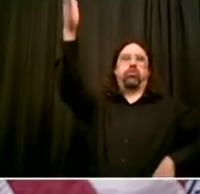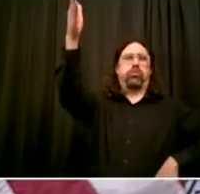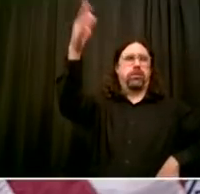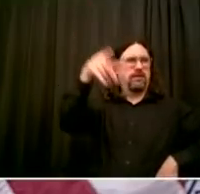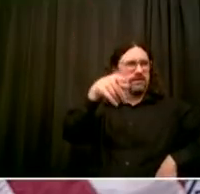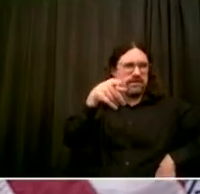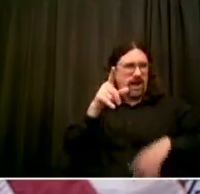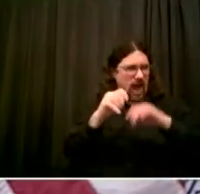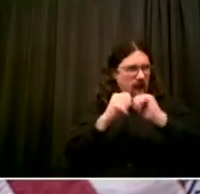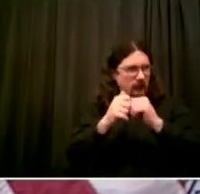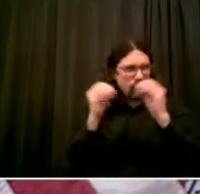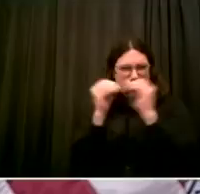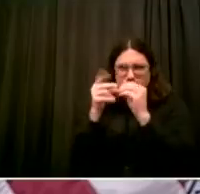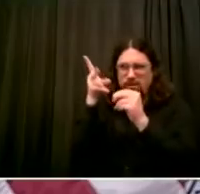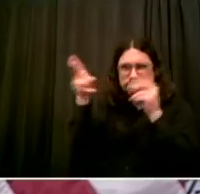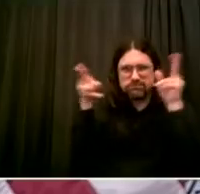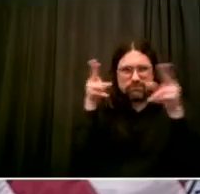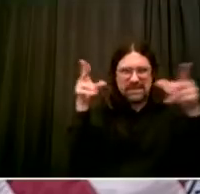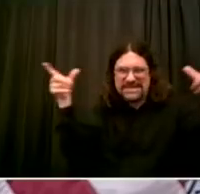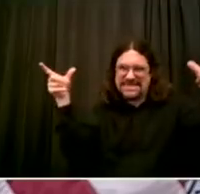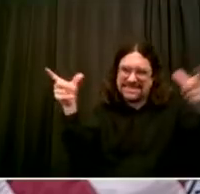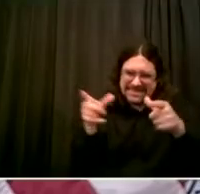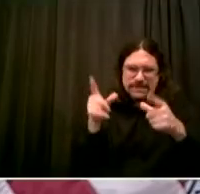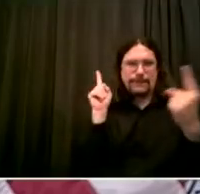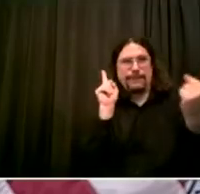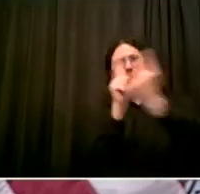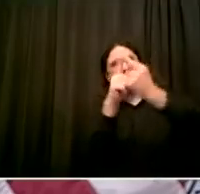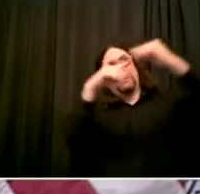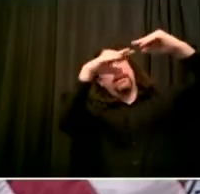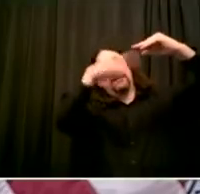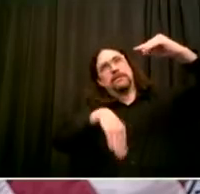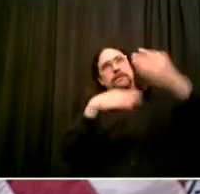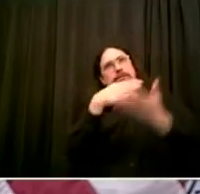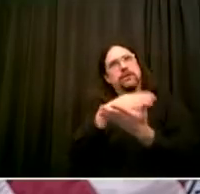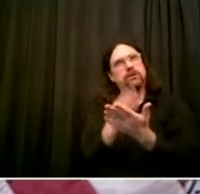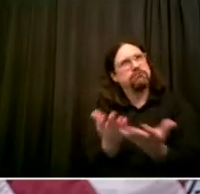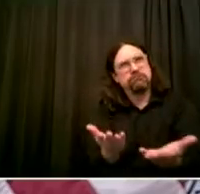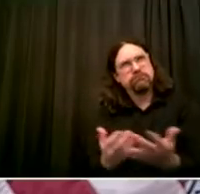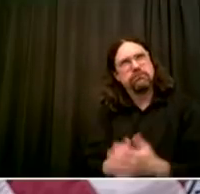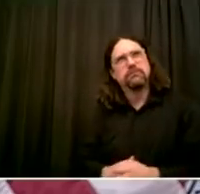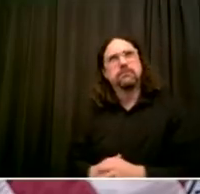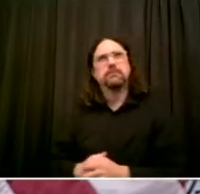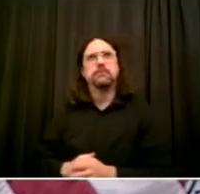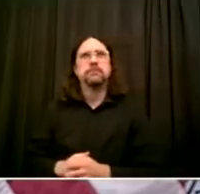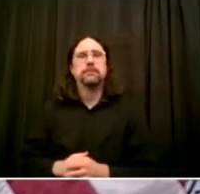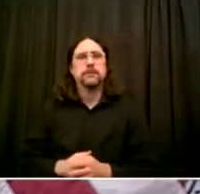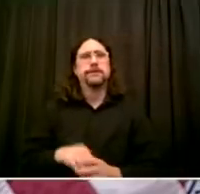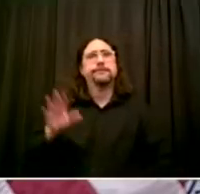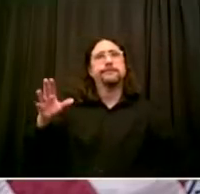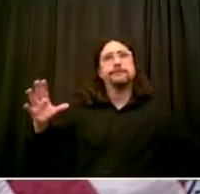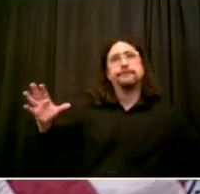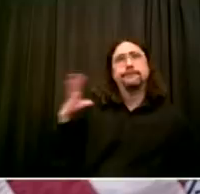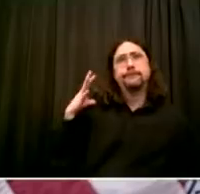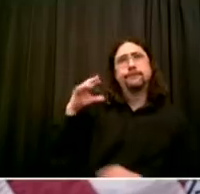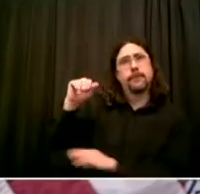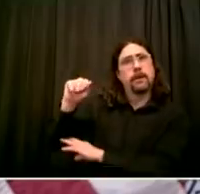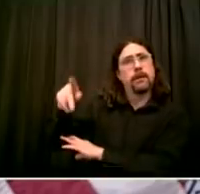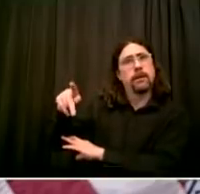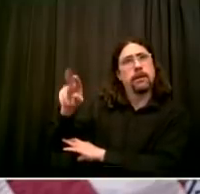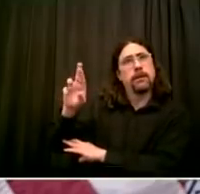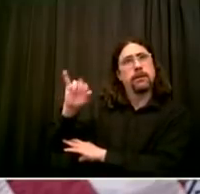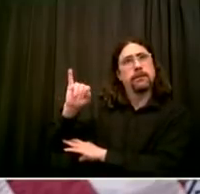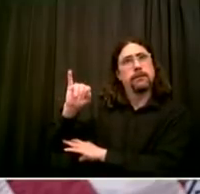between a variety of cuts and savings measures, $2.7 billion. That's a lot of money.